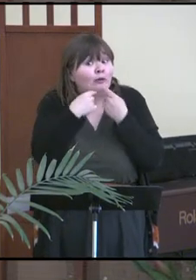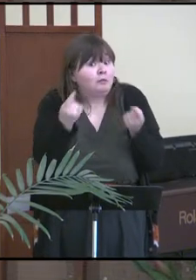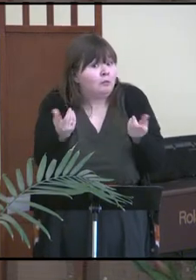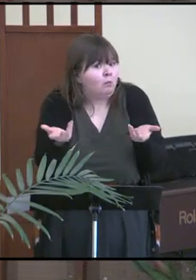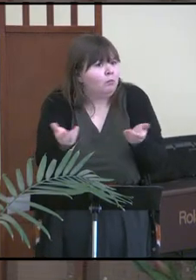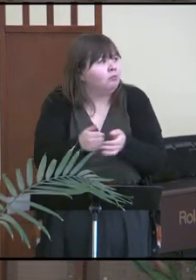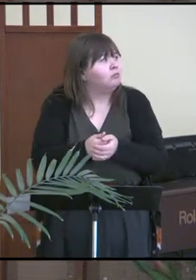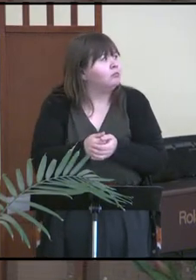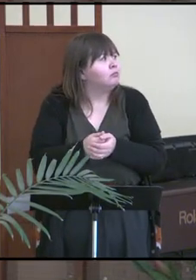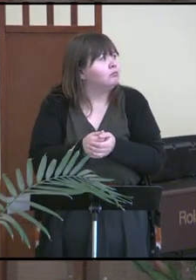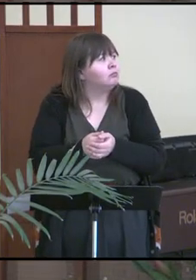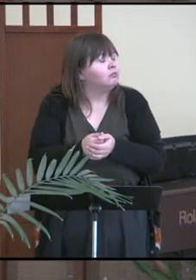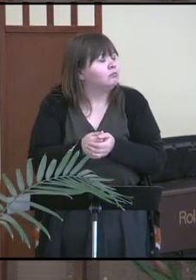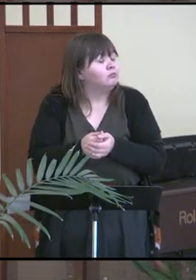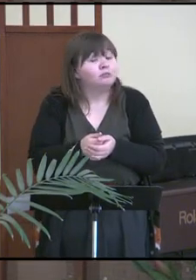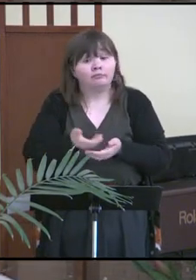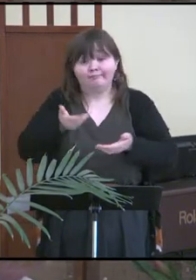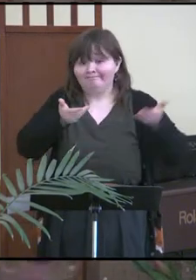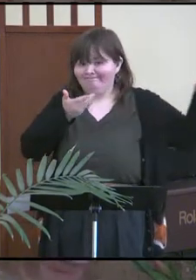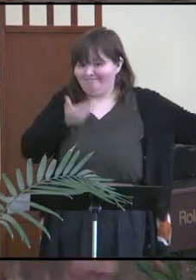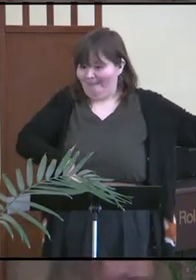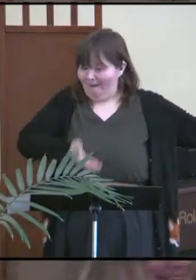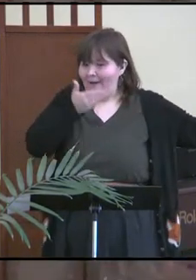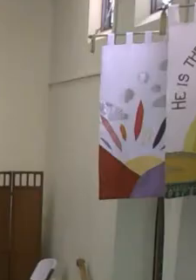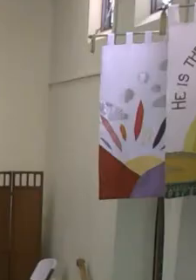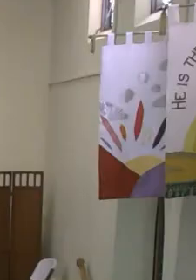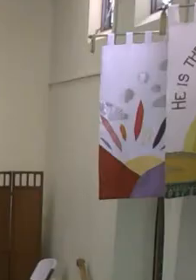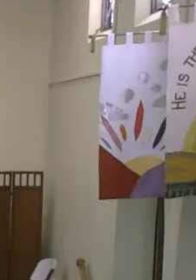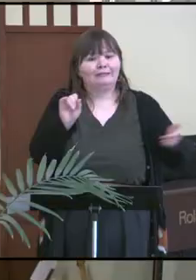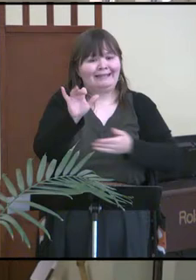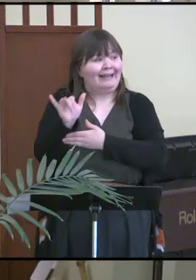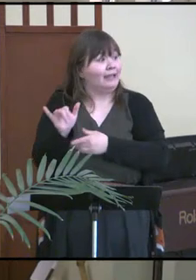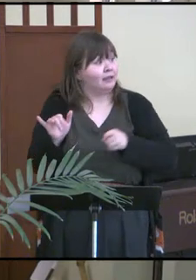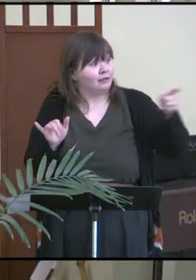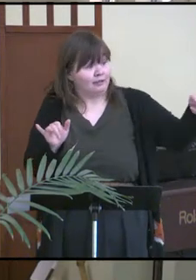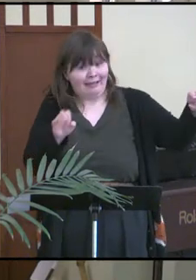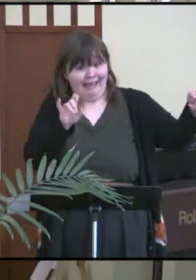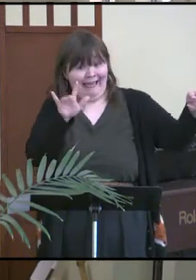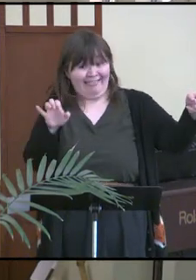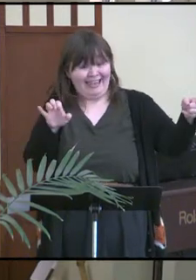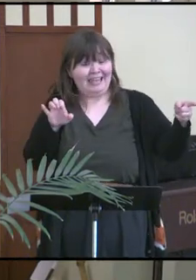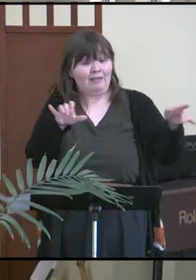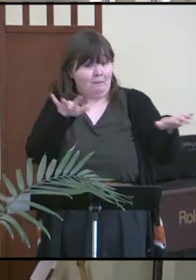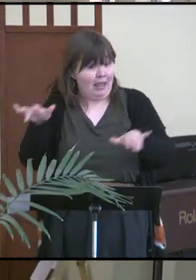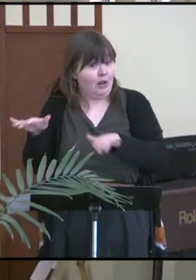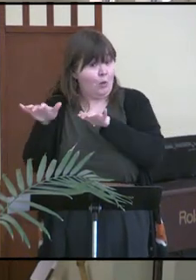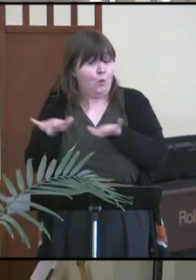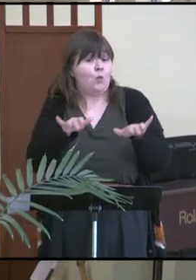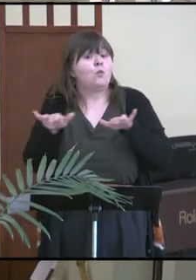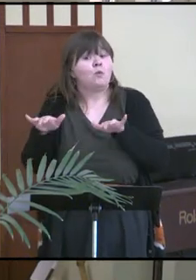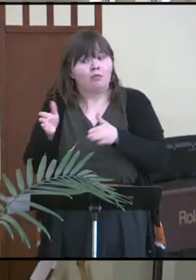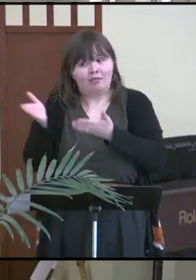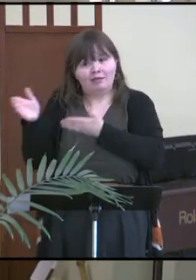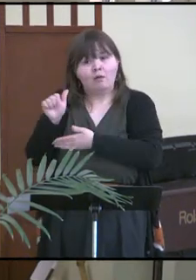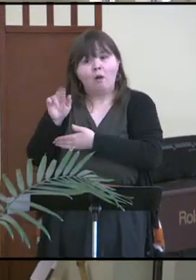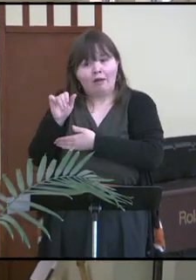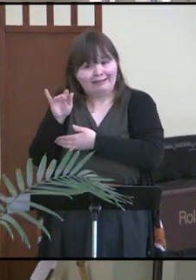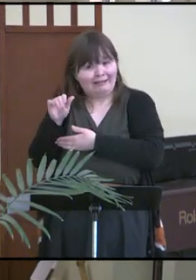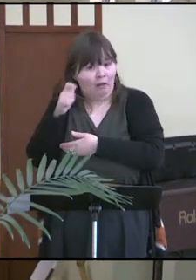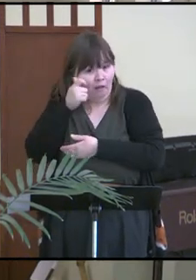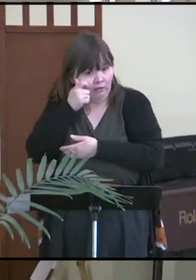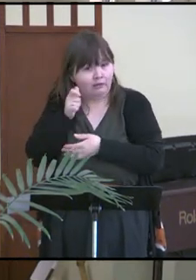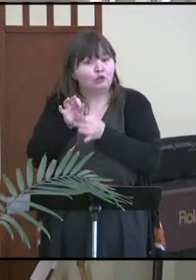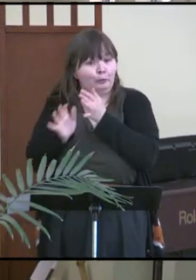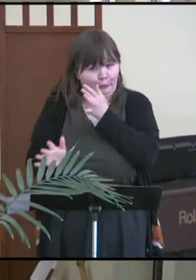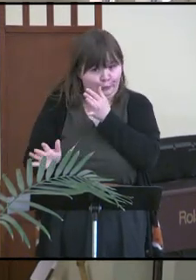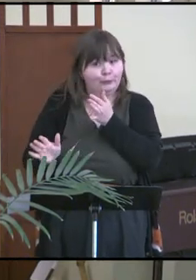here. So I'm Pastor Sandy, and this is Ellie at the piano. This is Austina here,